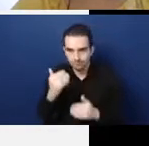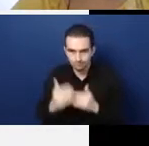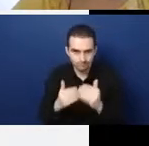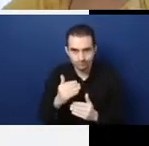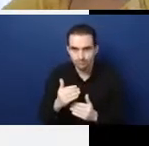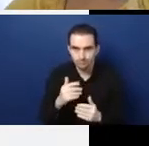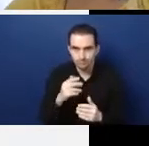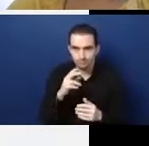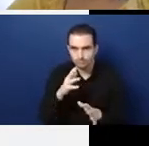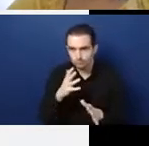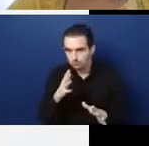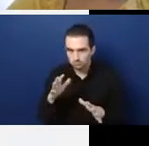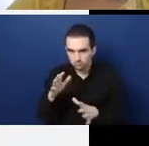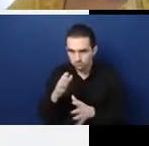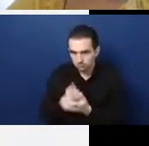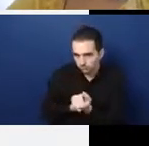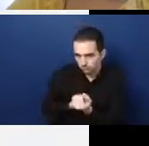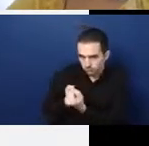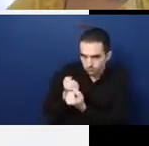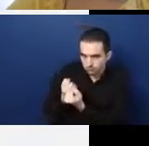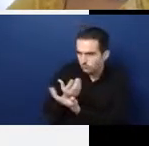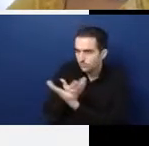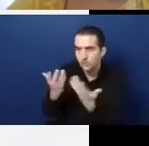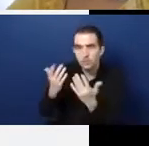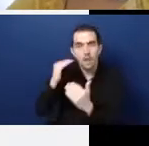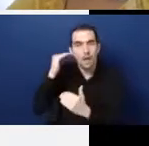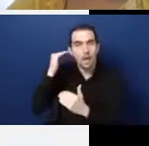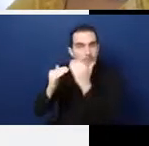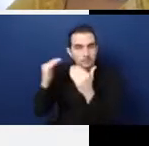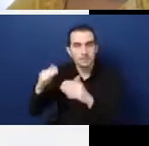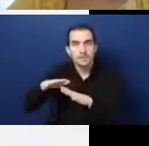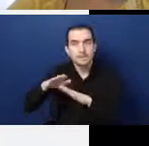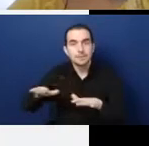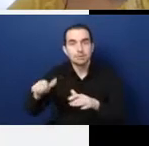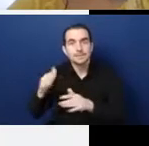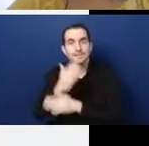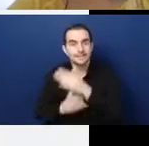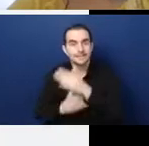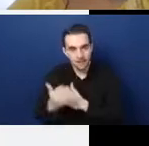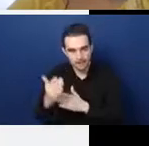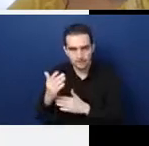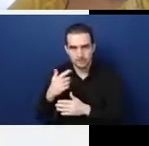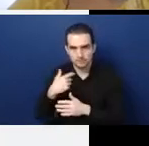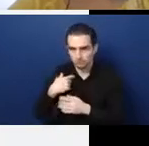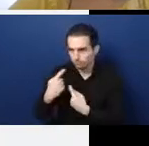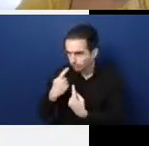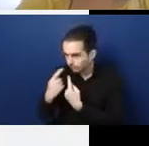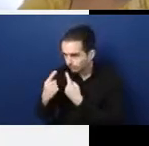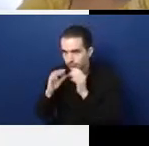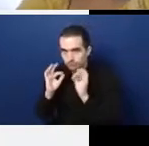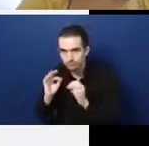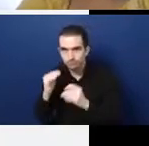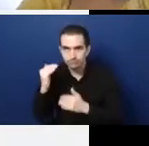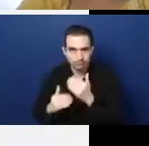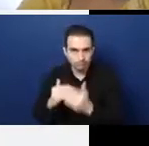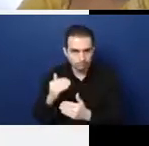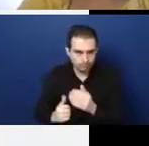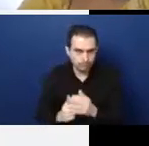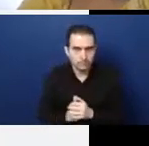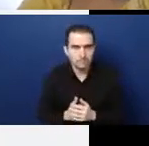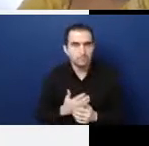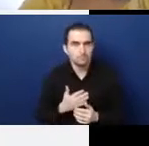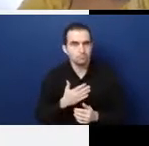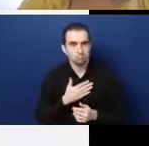Our mechanisms also include we have a safeguarding manager who manages the whole safeguarding unit,